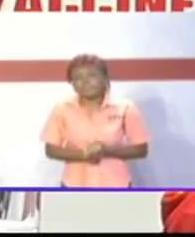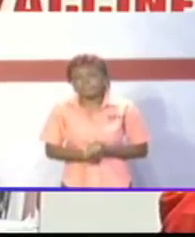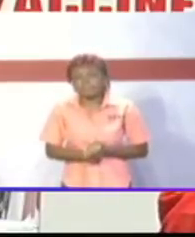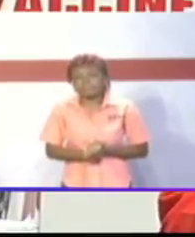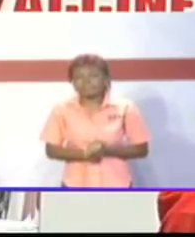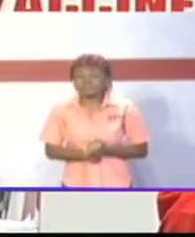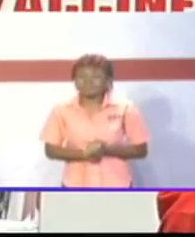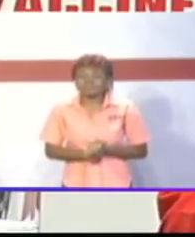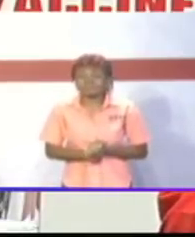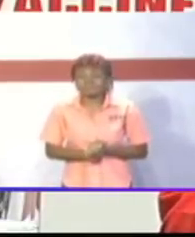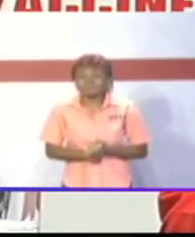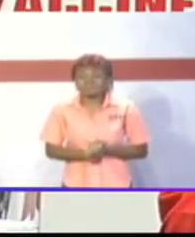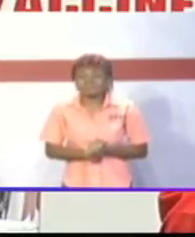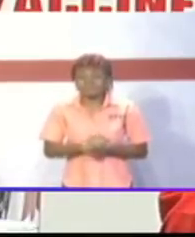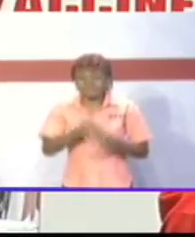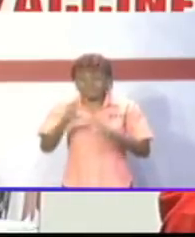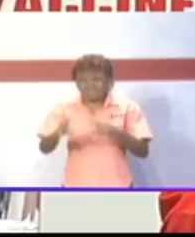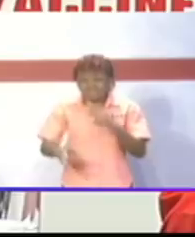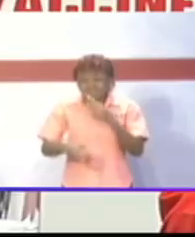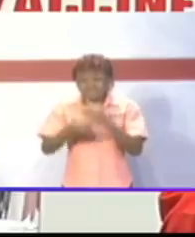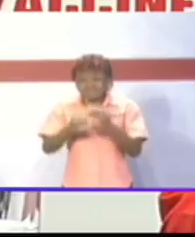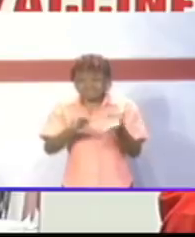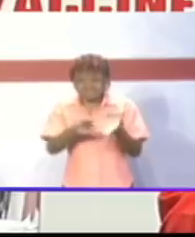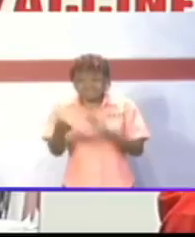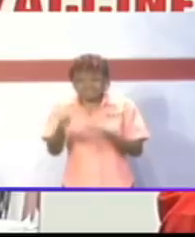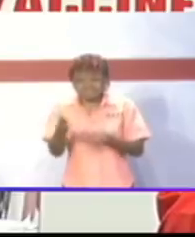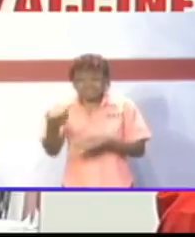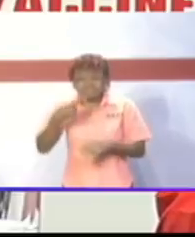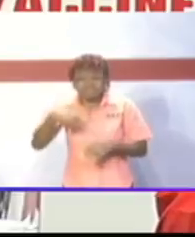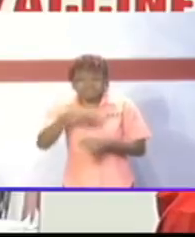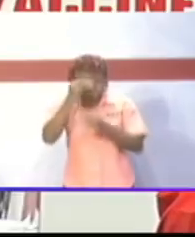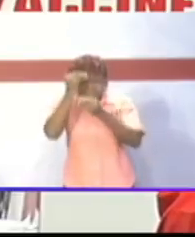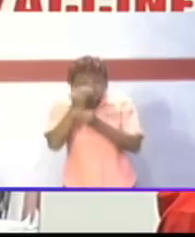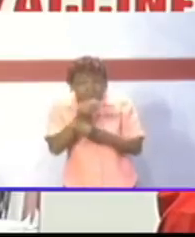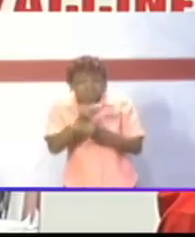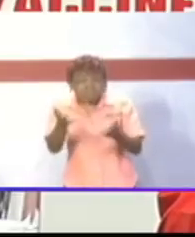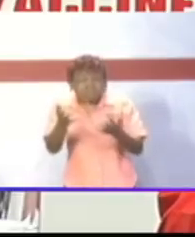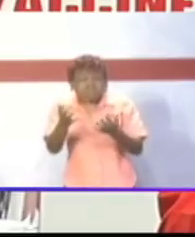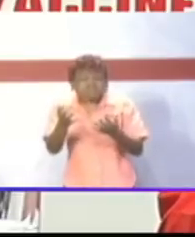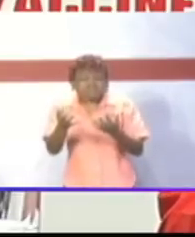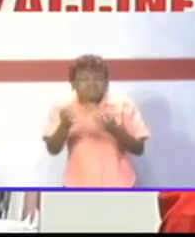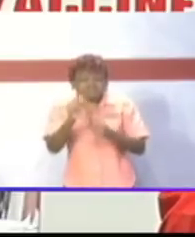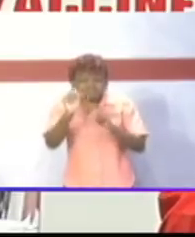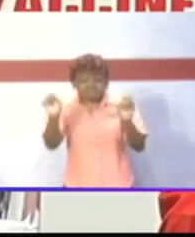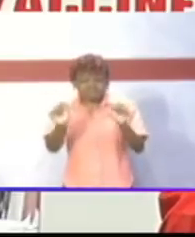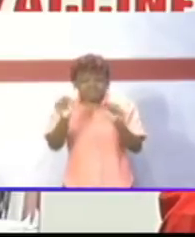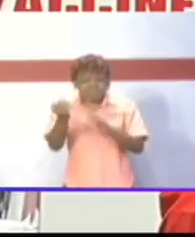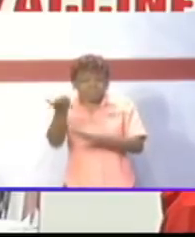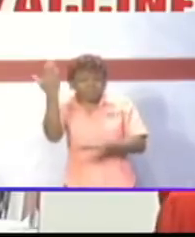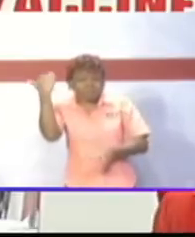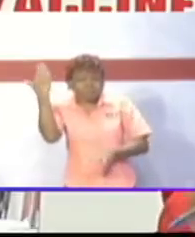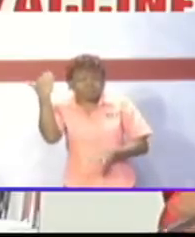that we reported last week, Saturday, did not seem to have a lasting effect.